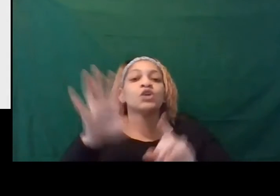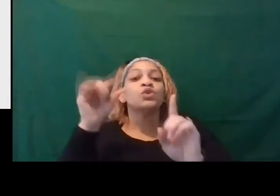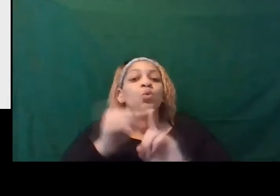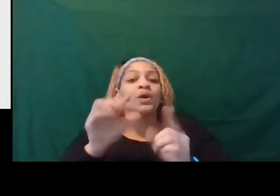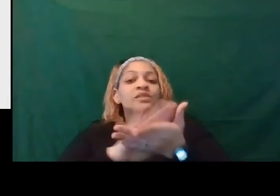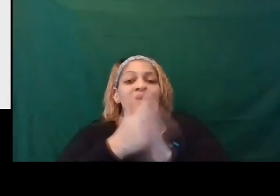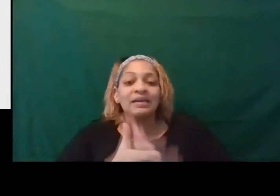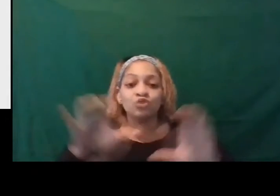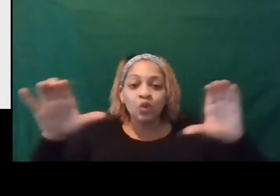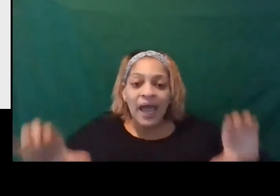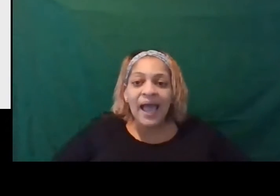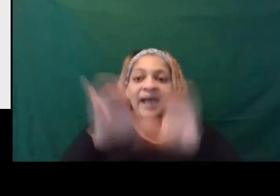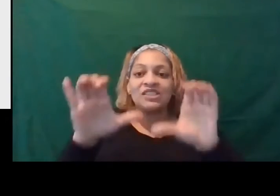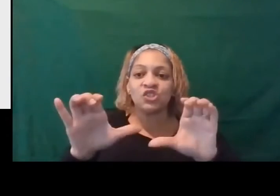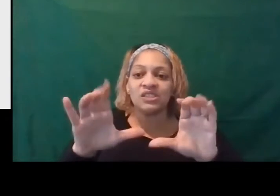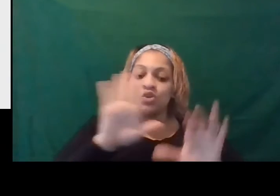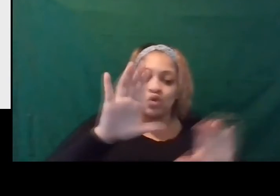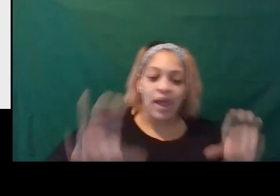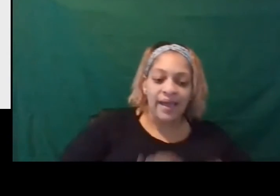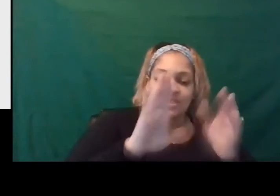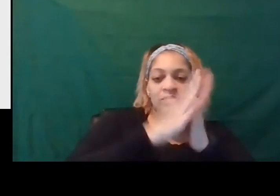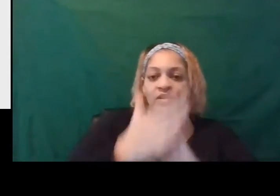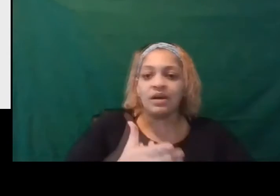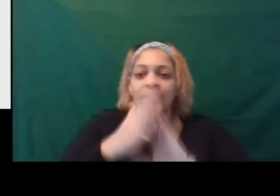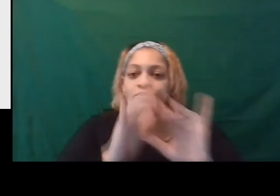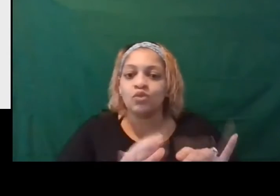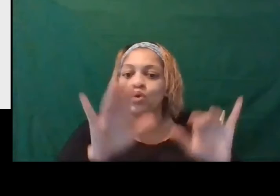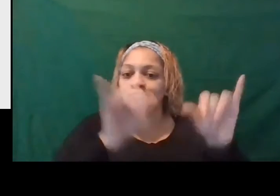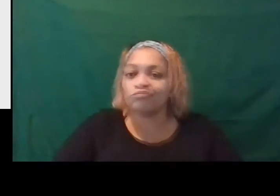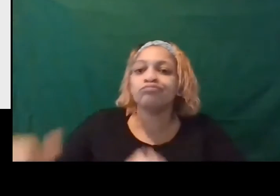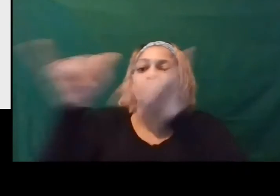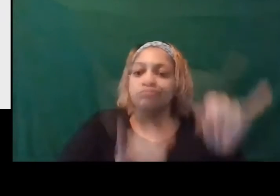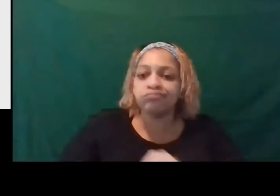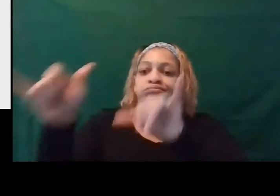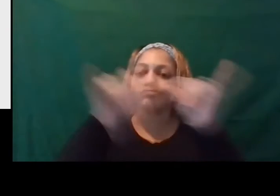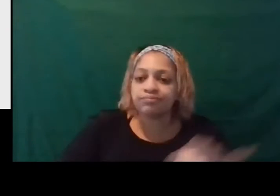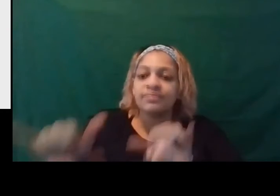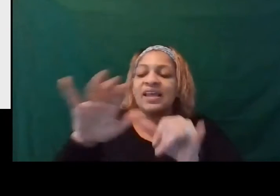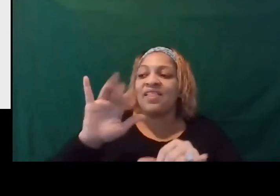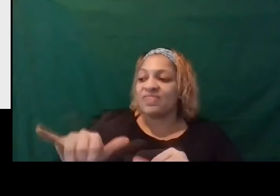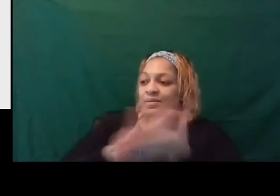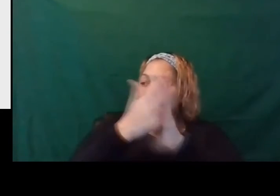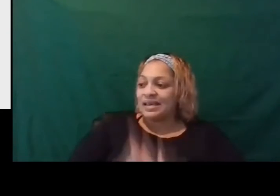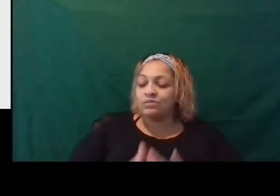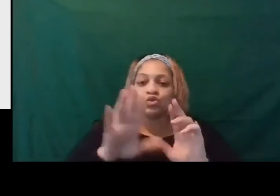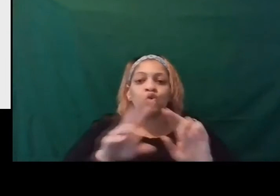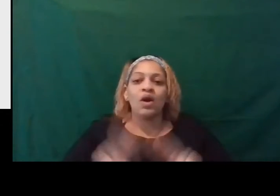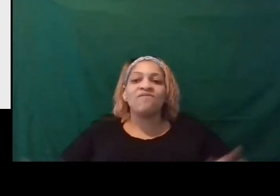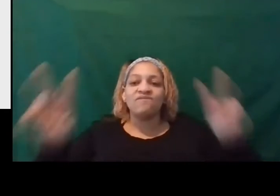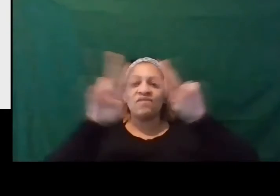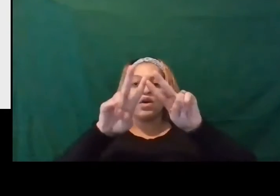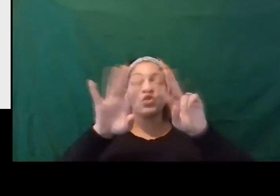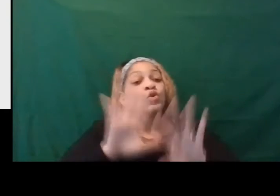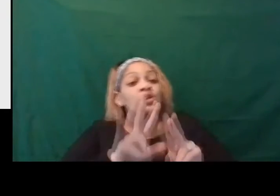your routines, etc. And those become what you value, and what you value becomes your destiny. Just